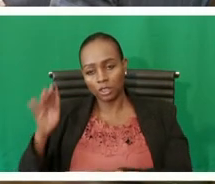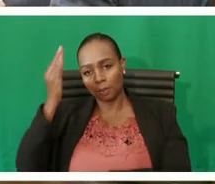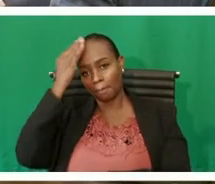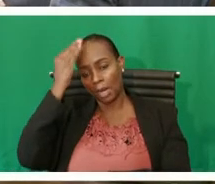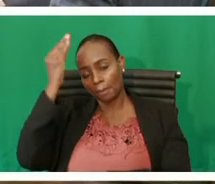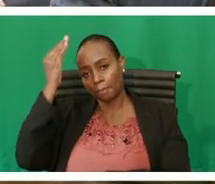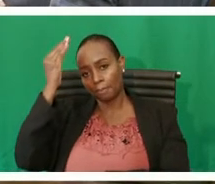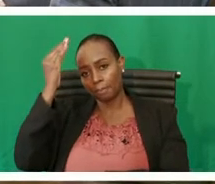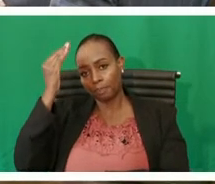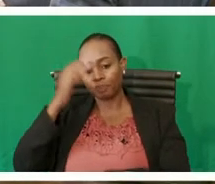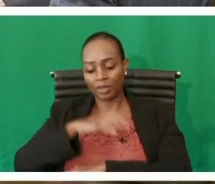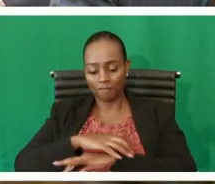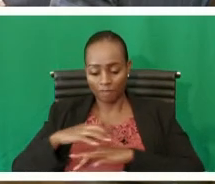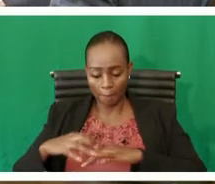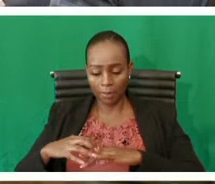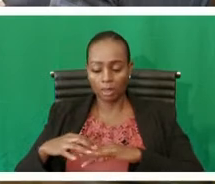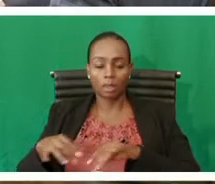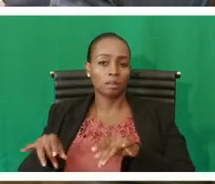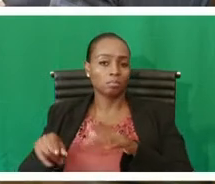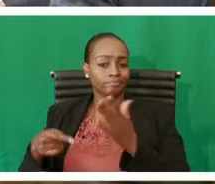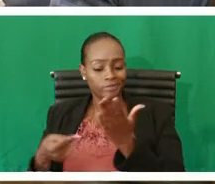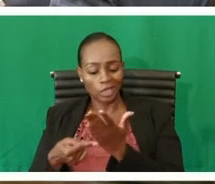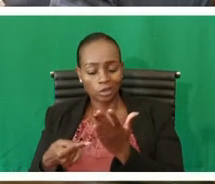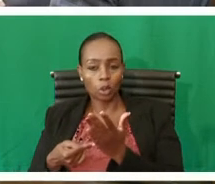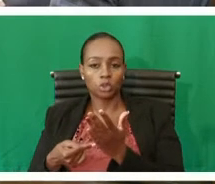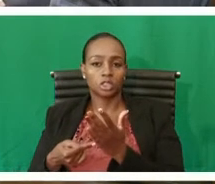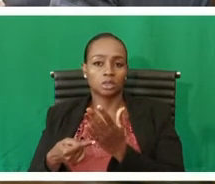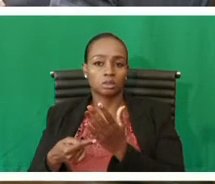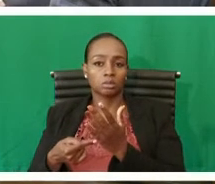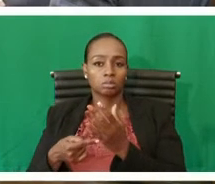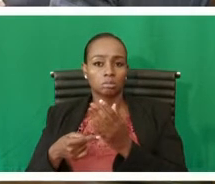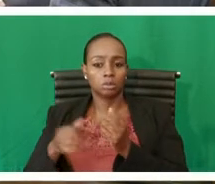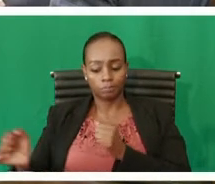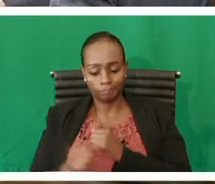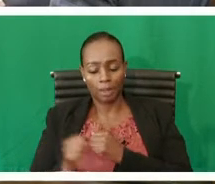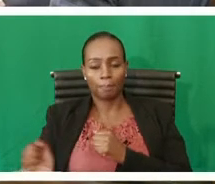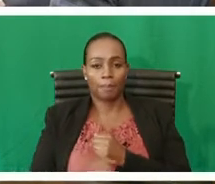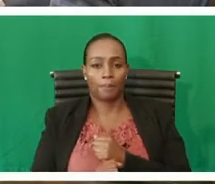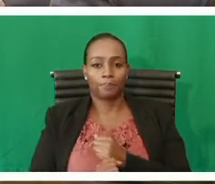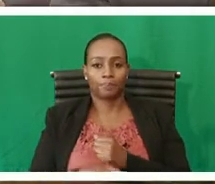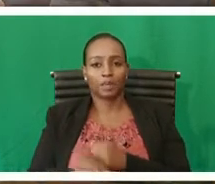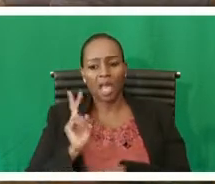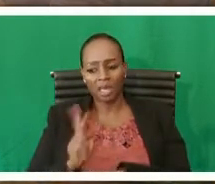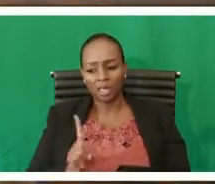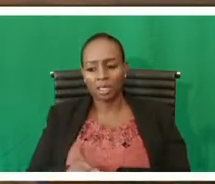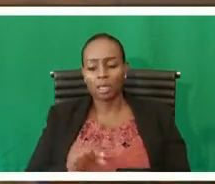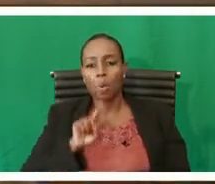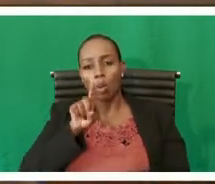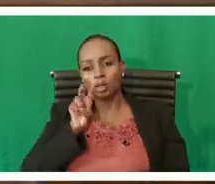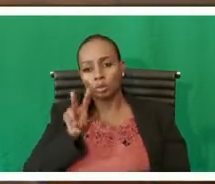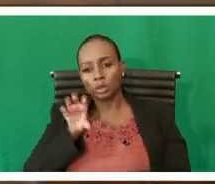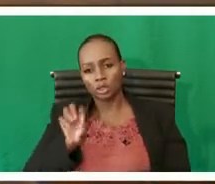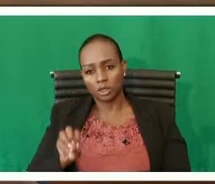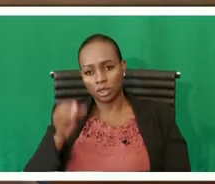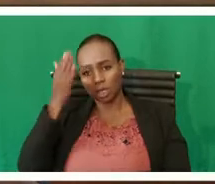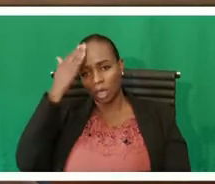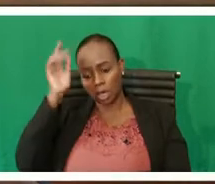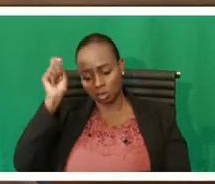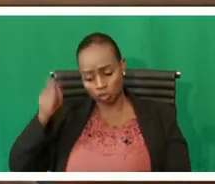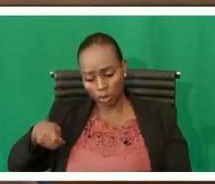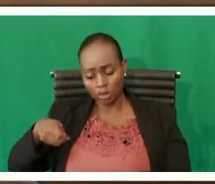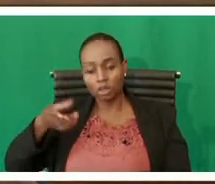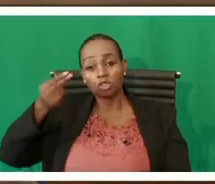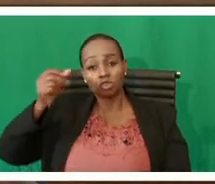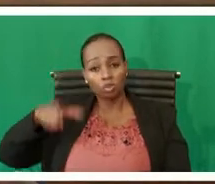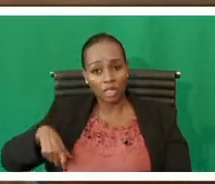innovation farming technology initiatives. Another 120 unemployed graduates were funded by government